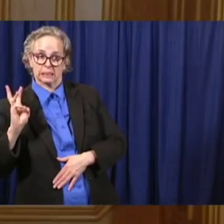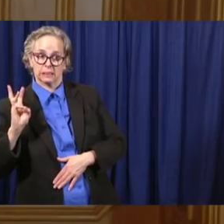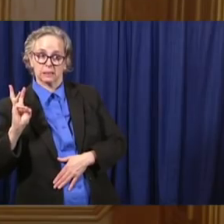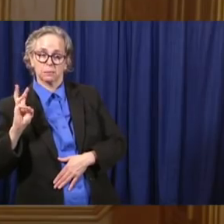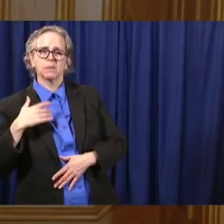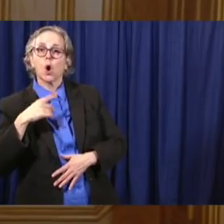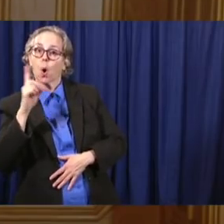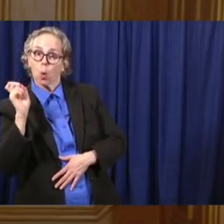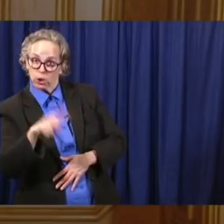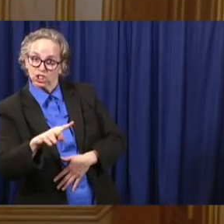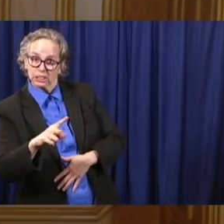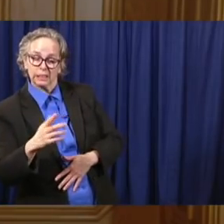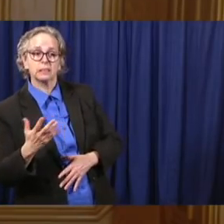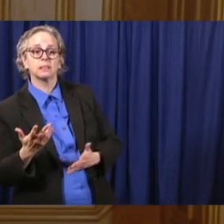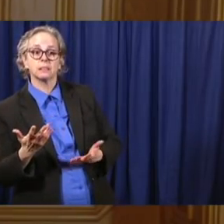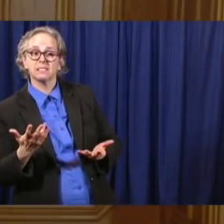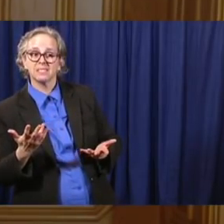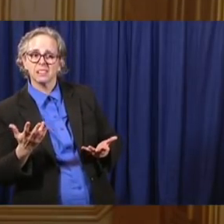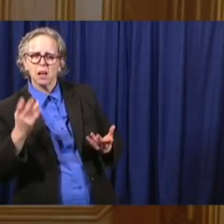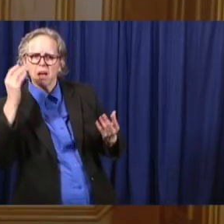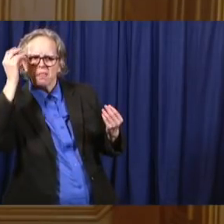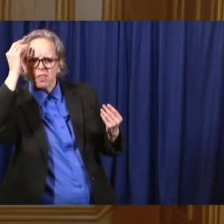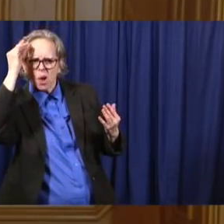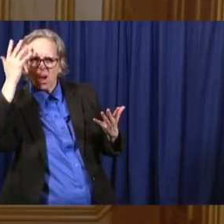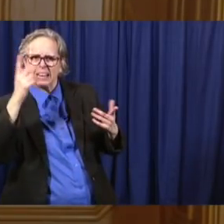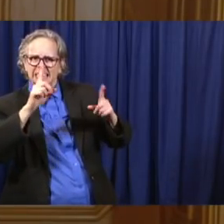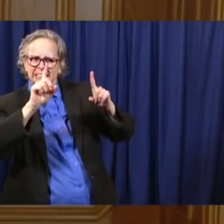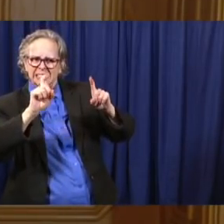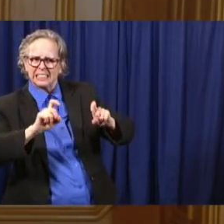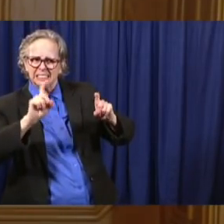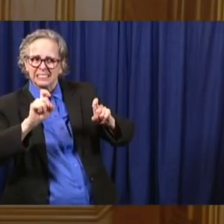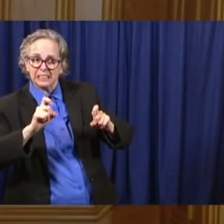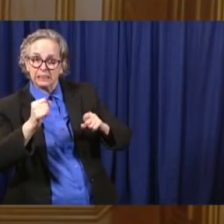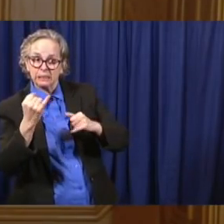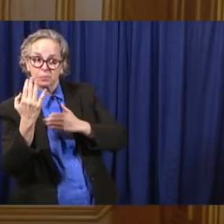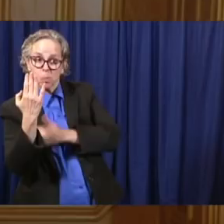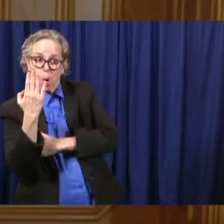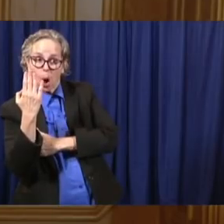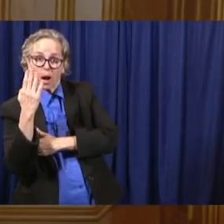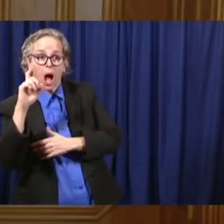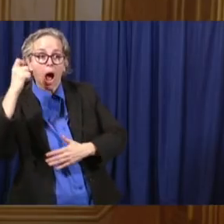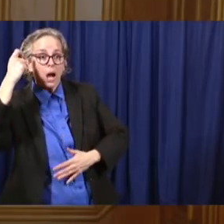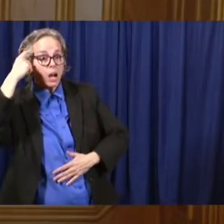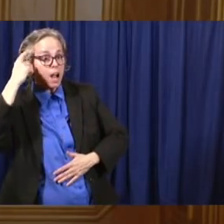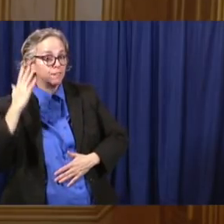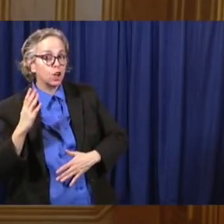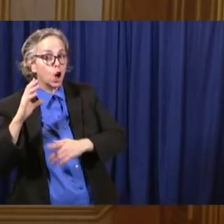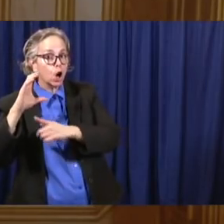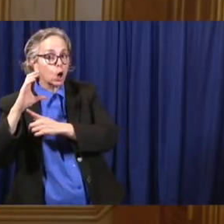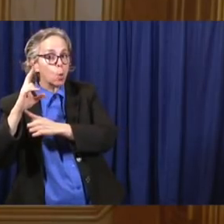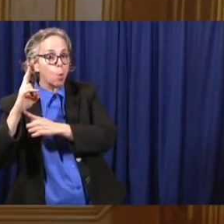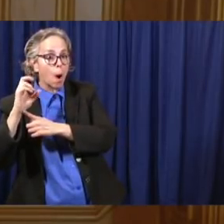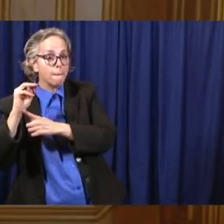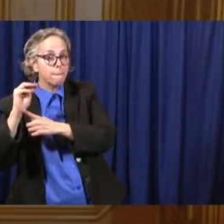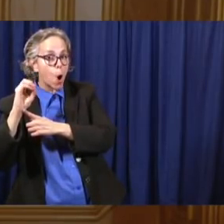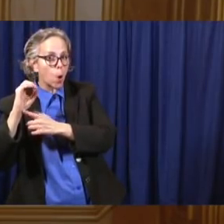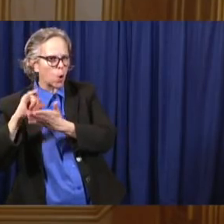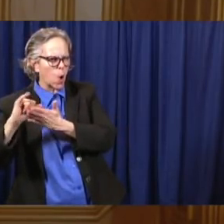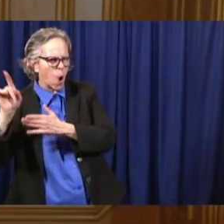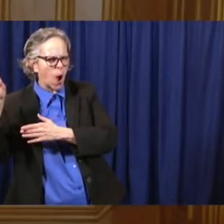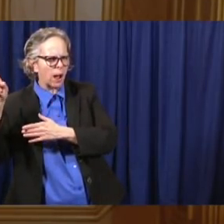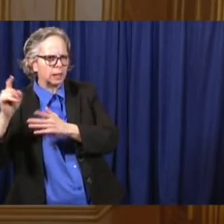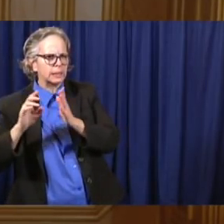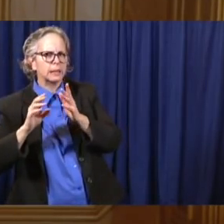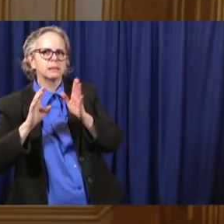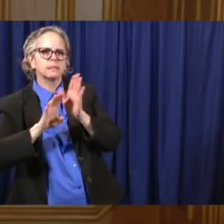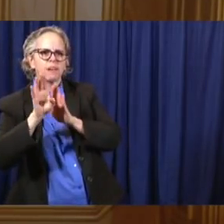antibody testing. Governor Cuomo had talked about it this morning in New York, developing the test and working with the FDA. What does that look like